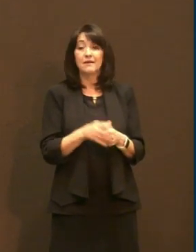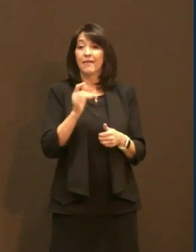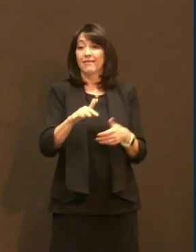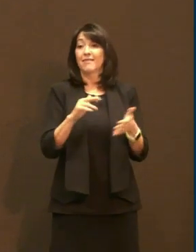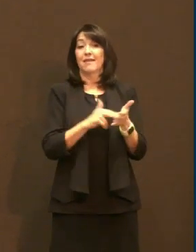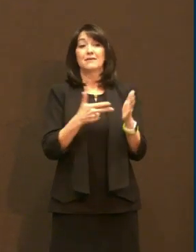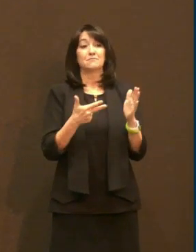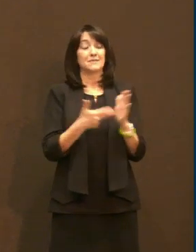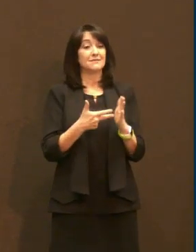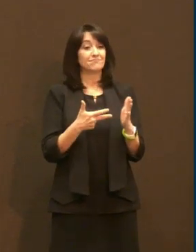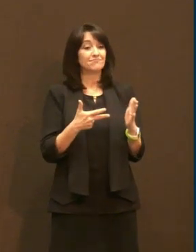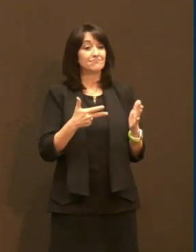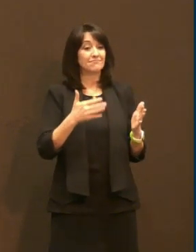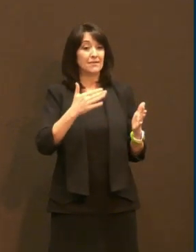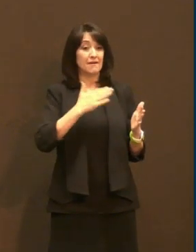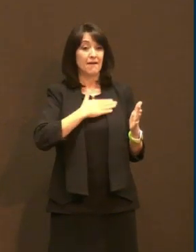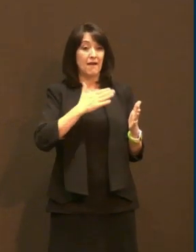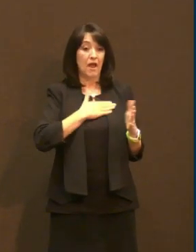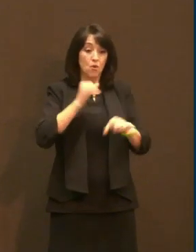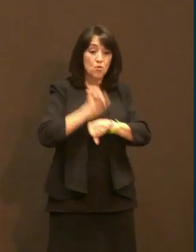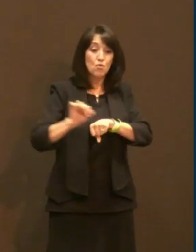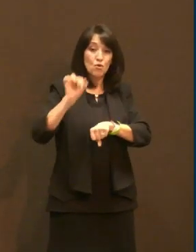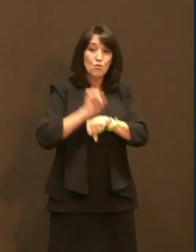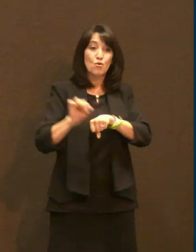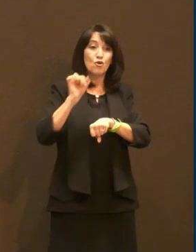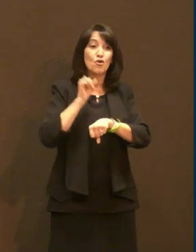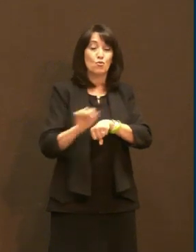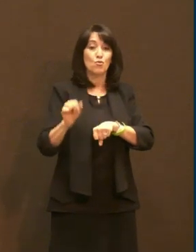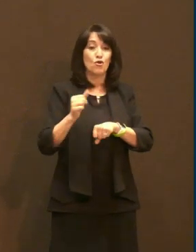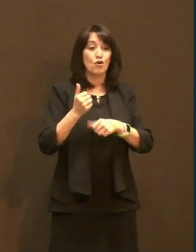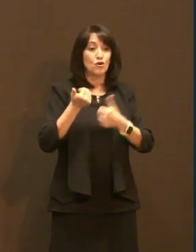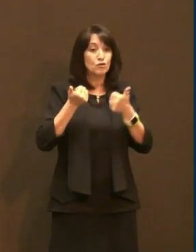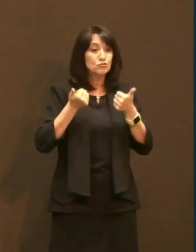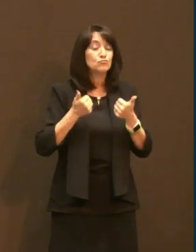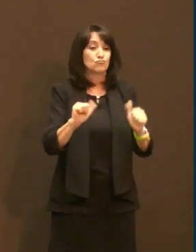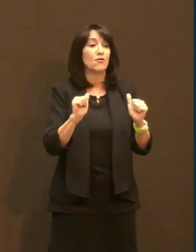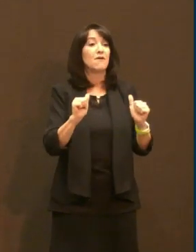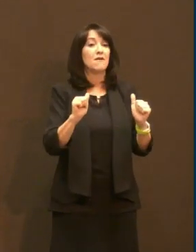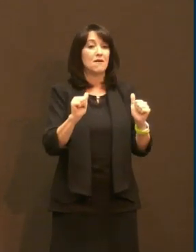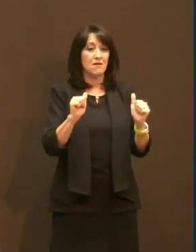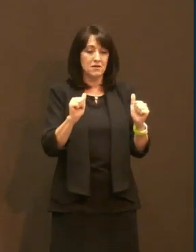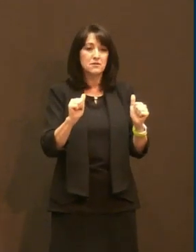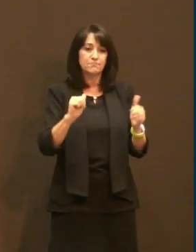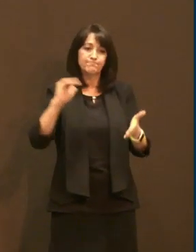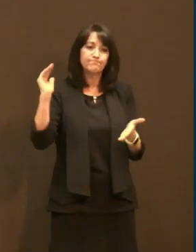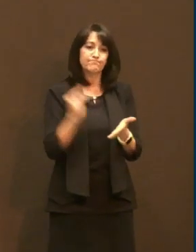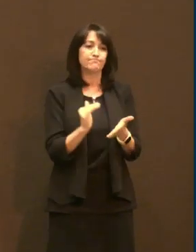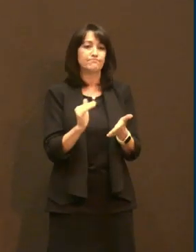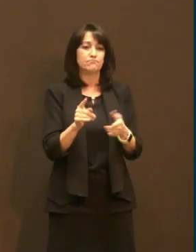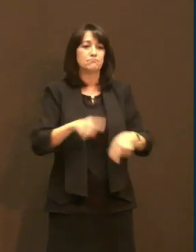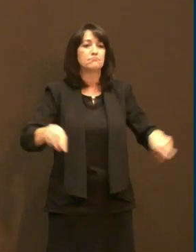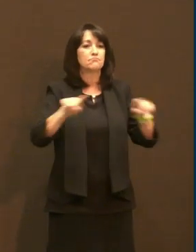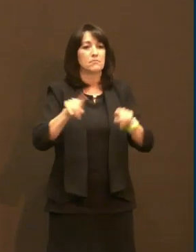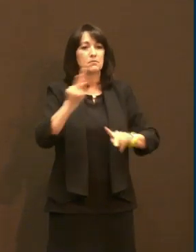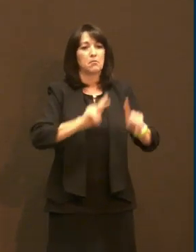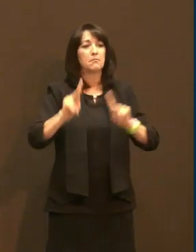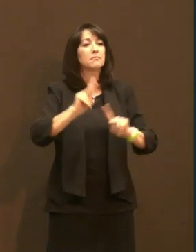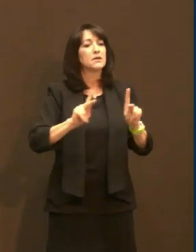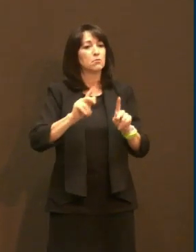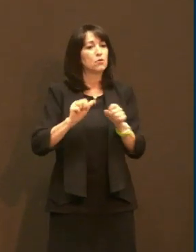efforts to flatten the curve have been working, and that all the Delawareans who have pitched